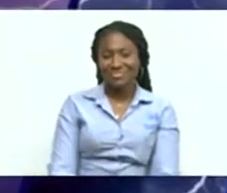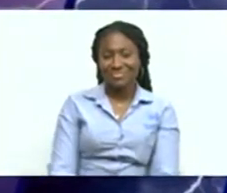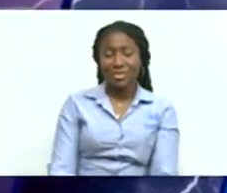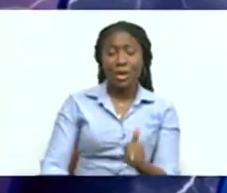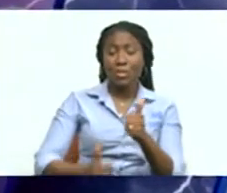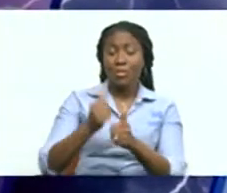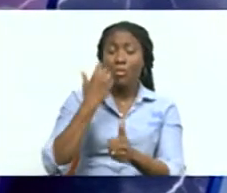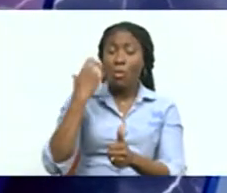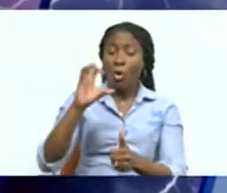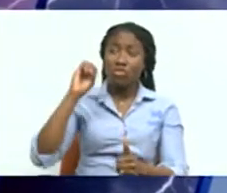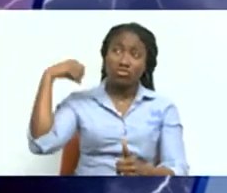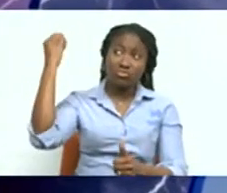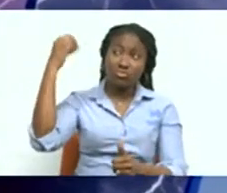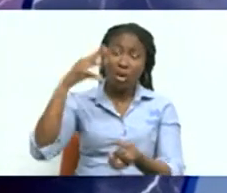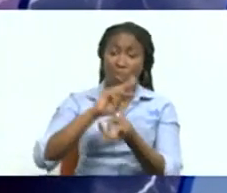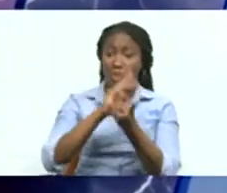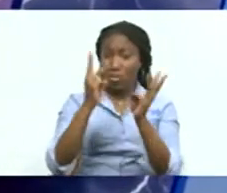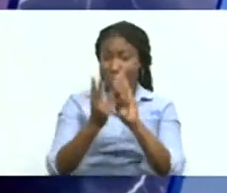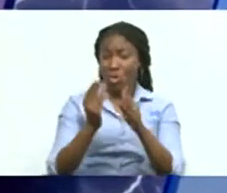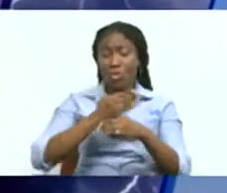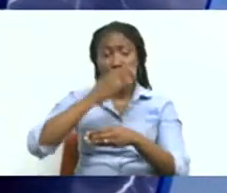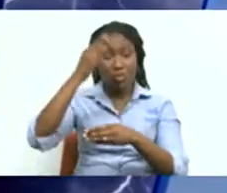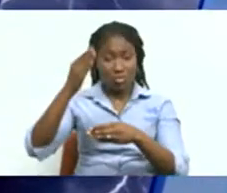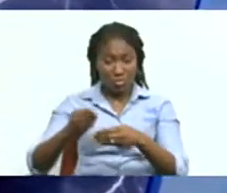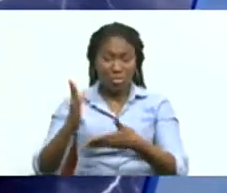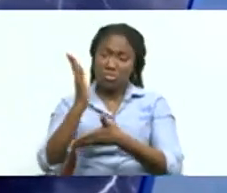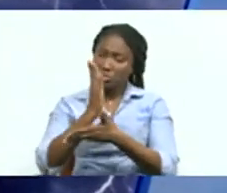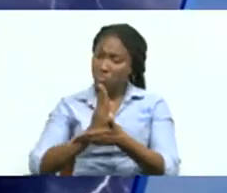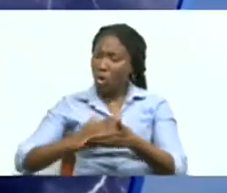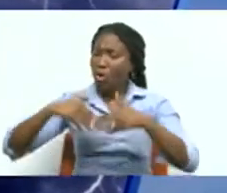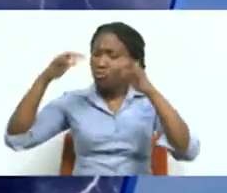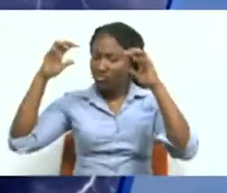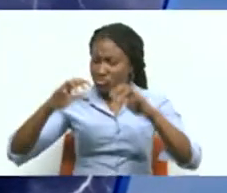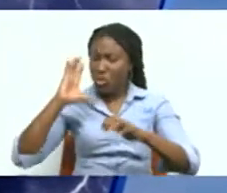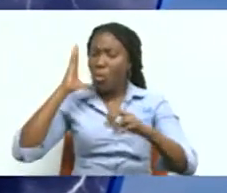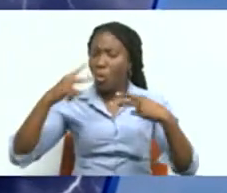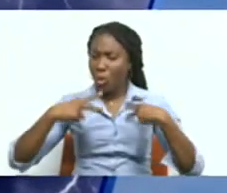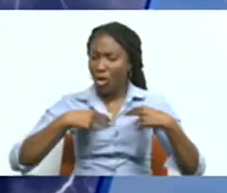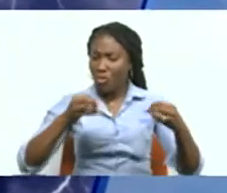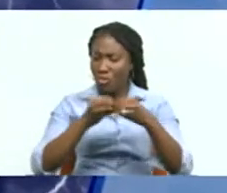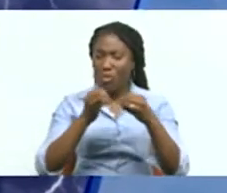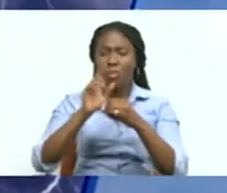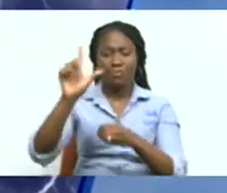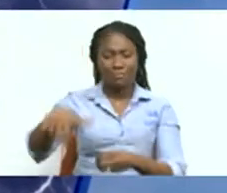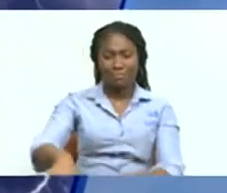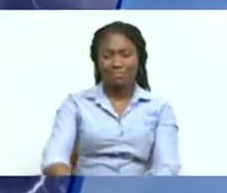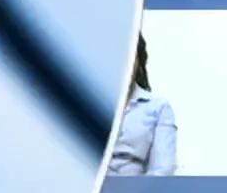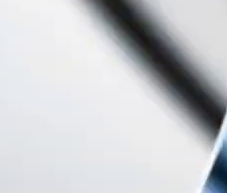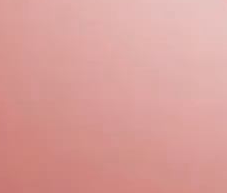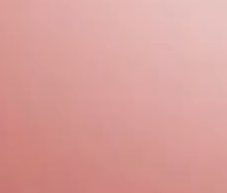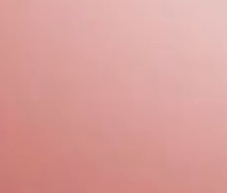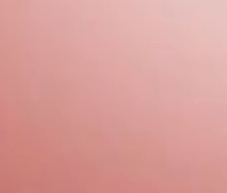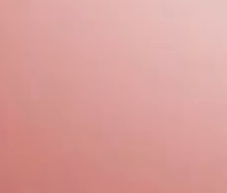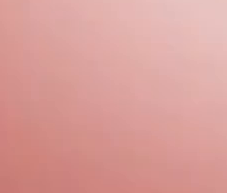hot and sunny conditions this weekend, set to be interrupted by welcome showers. I'll have those details in tonight's weather forecast.